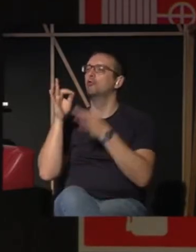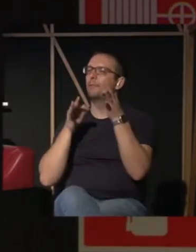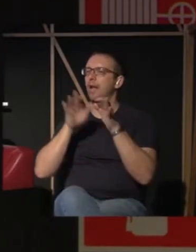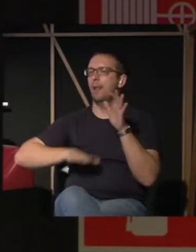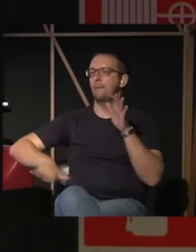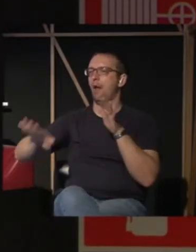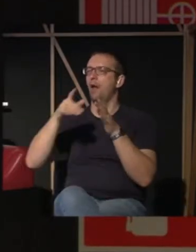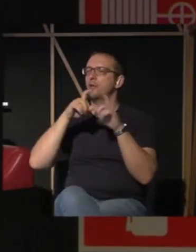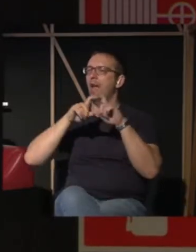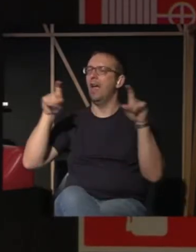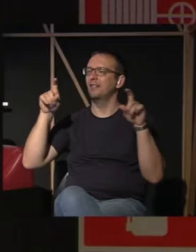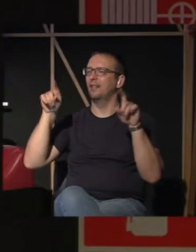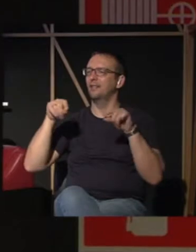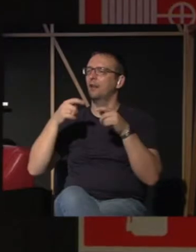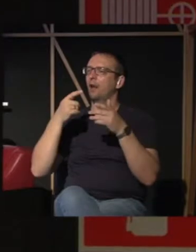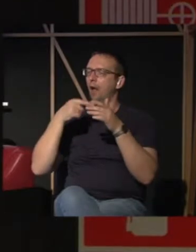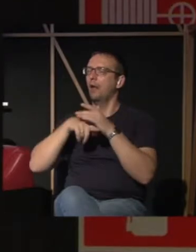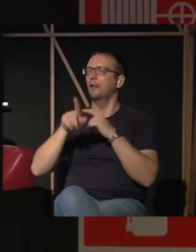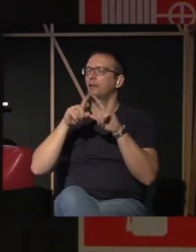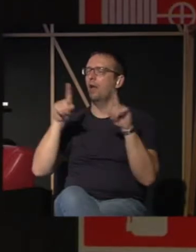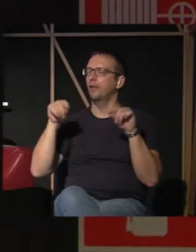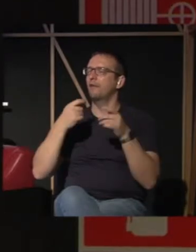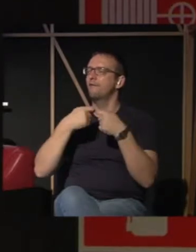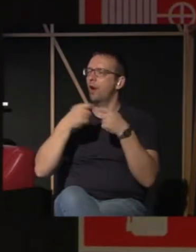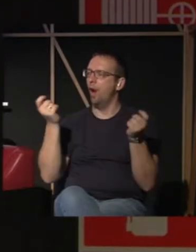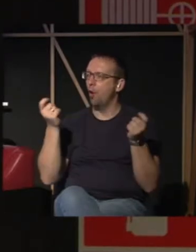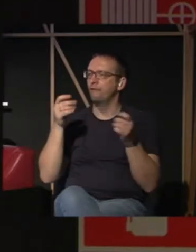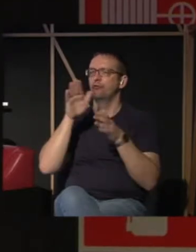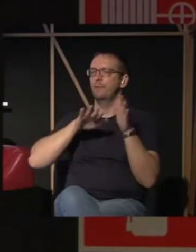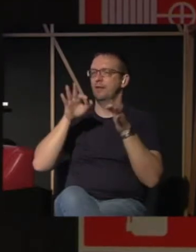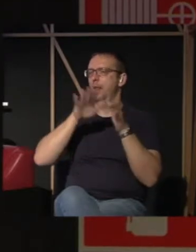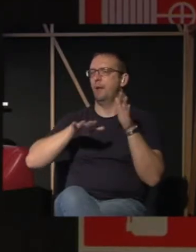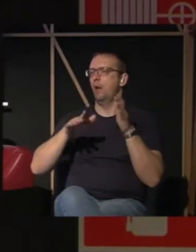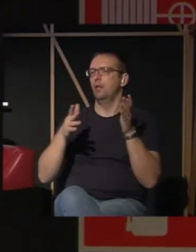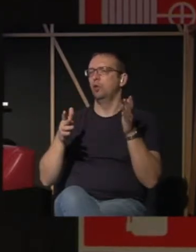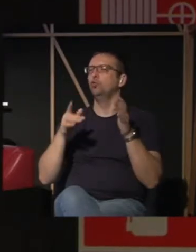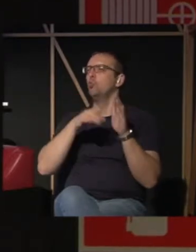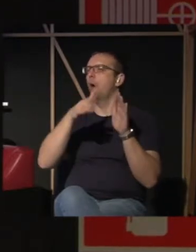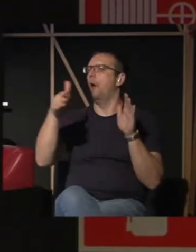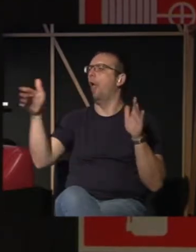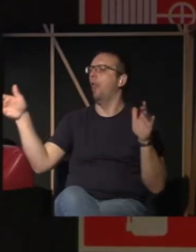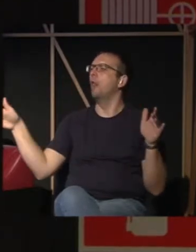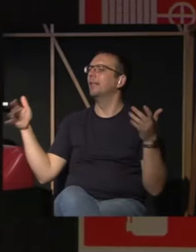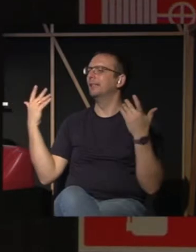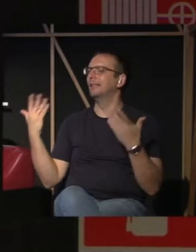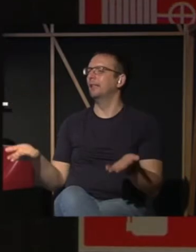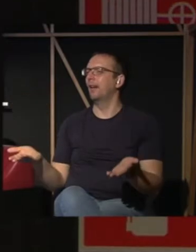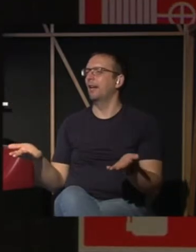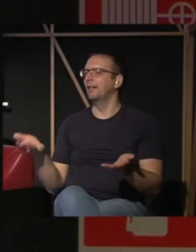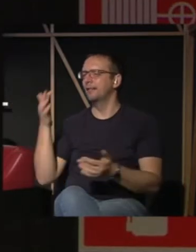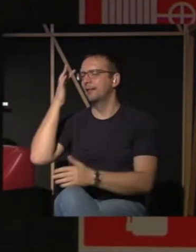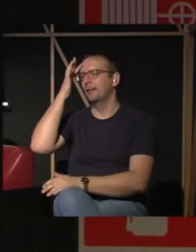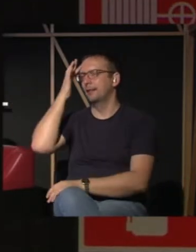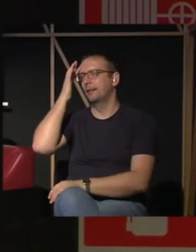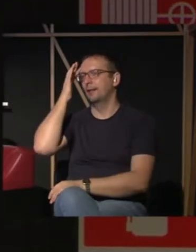stadiums. For Russia, we had it in Russian at all of the stadiums, and we had it in English in 2 of the main stadiums, Luzhniki